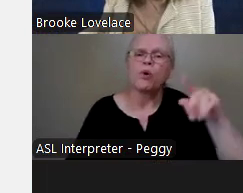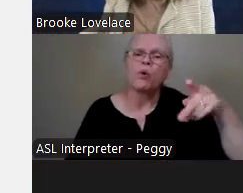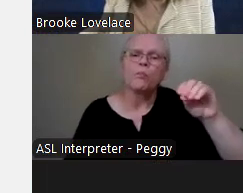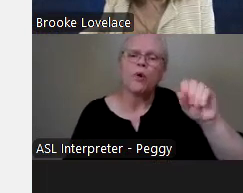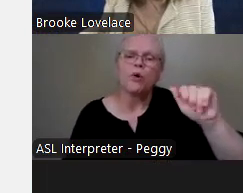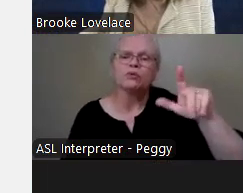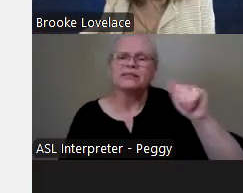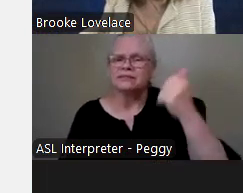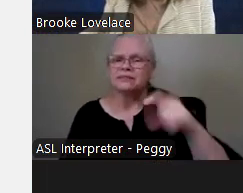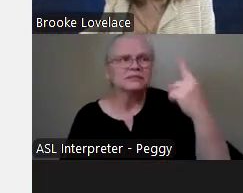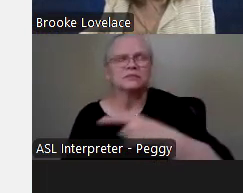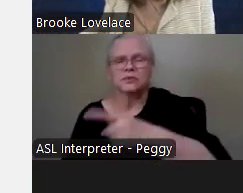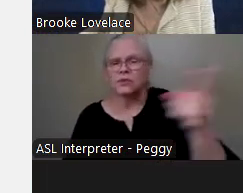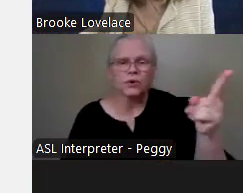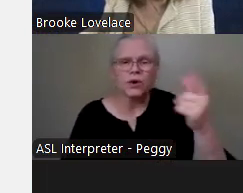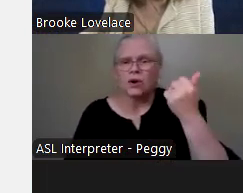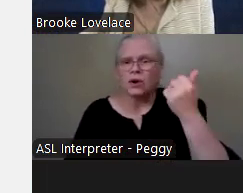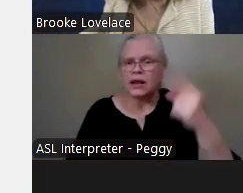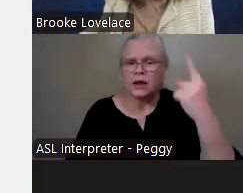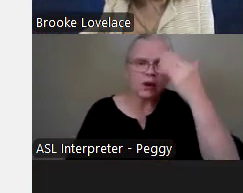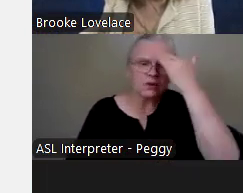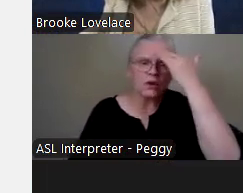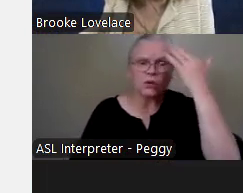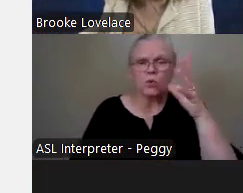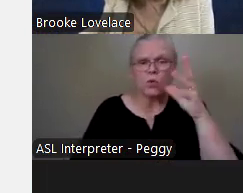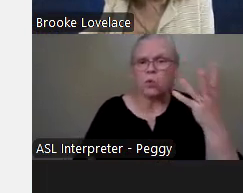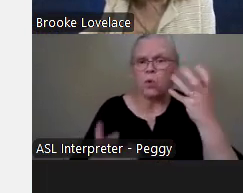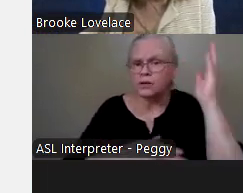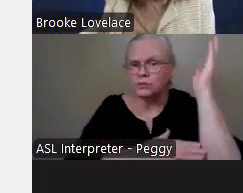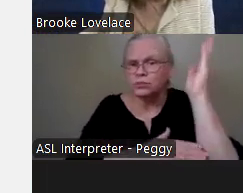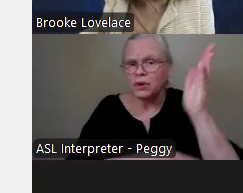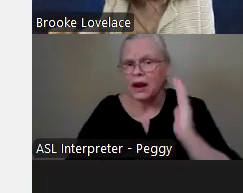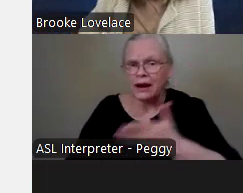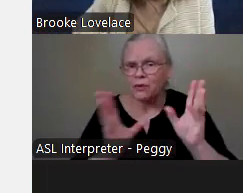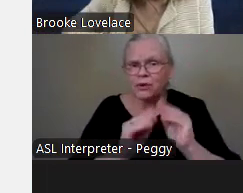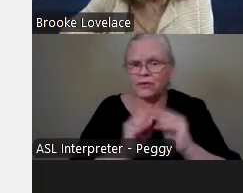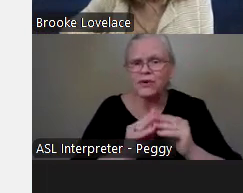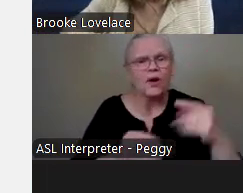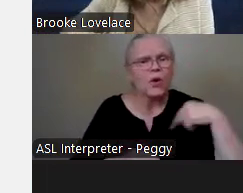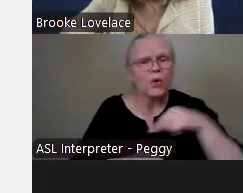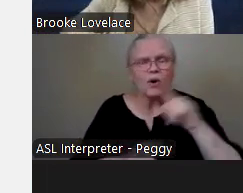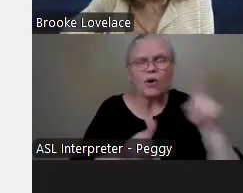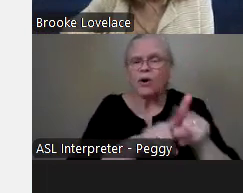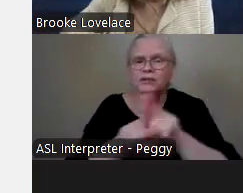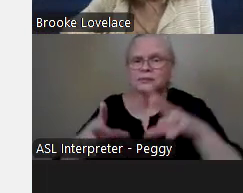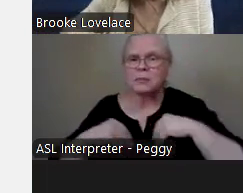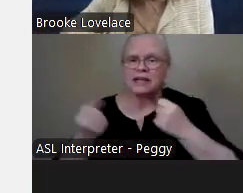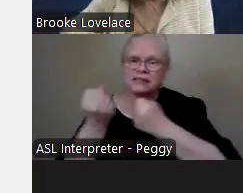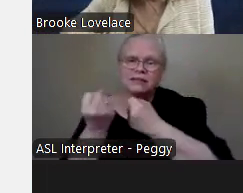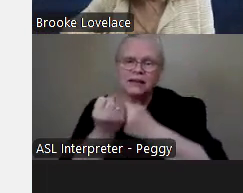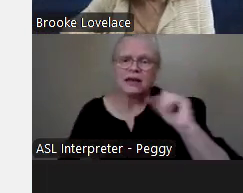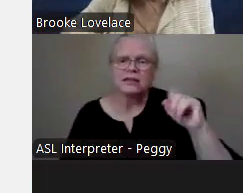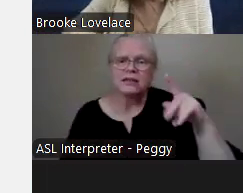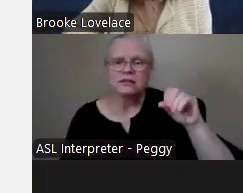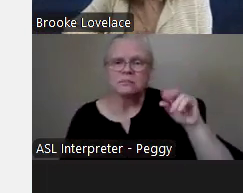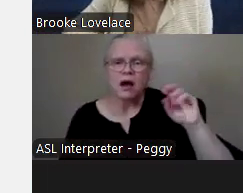if you're a person or know somebody that would like to present at our conference, that's available right now. And we're also taking sponsorships and exhibitors. So